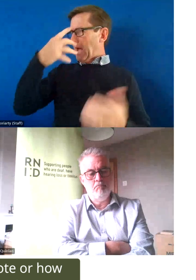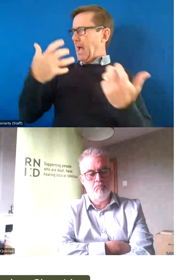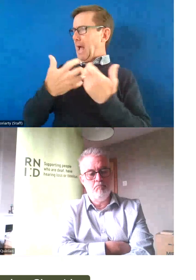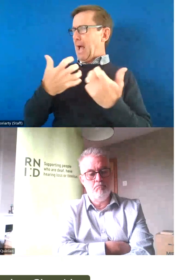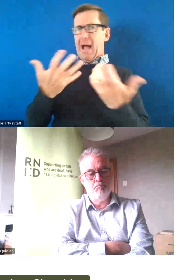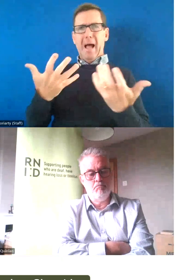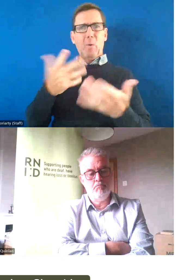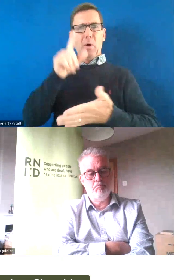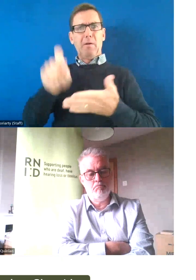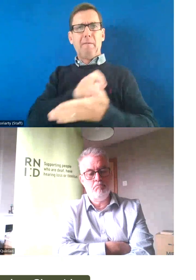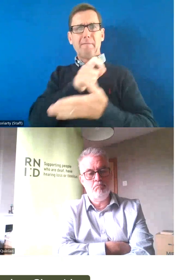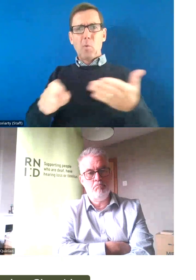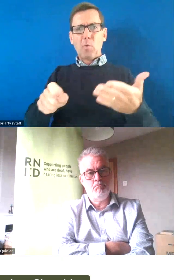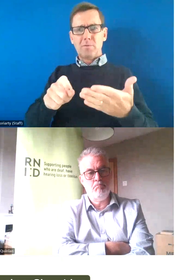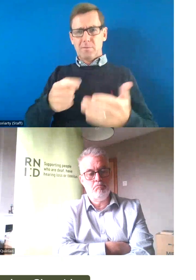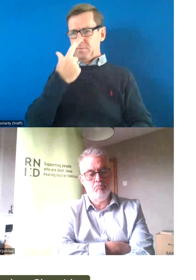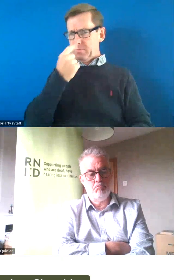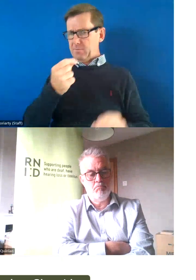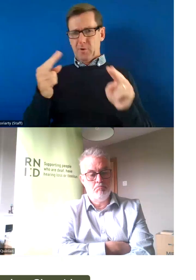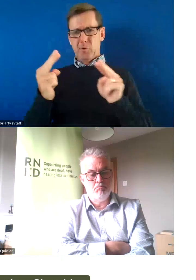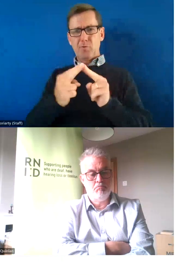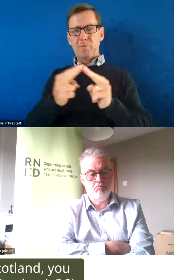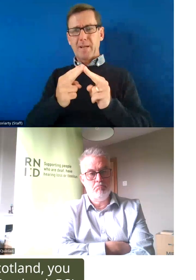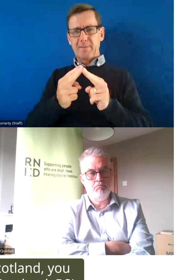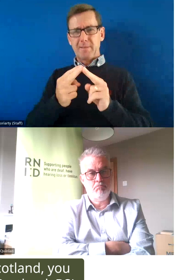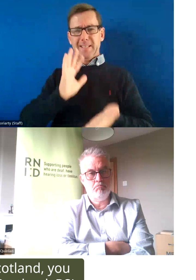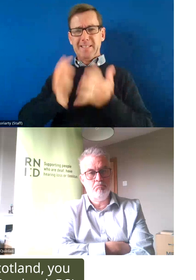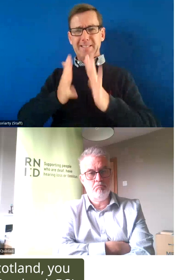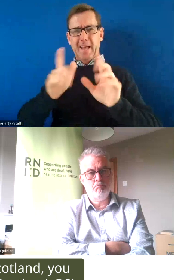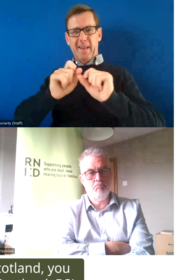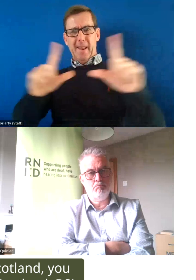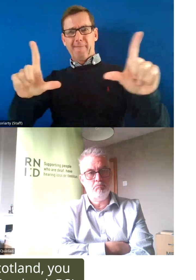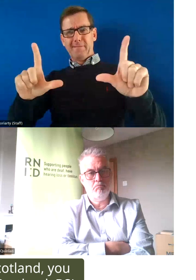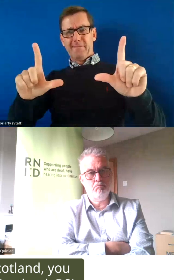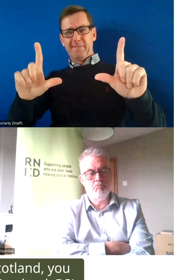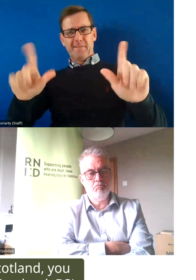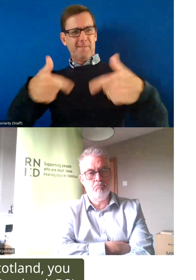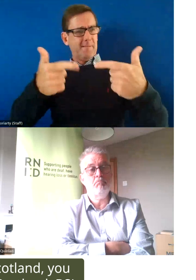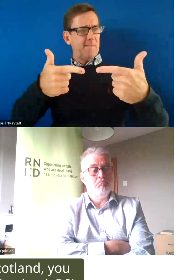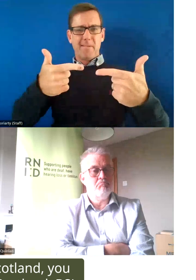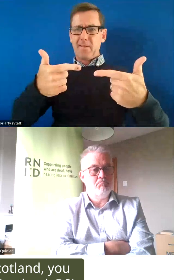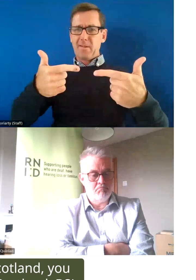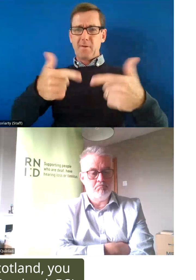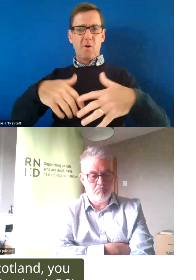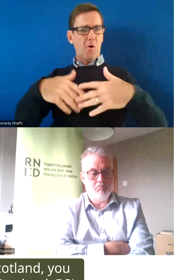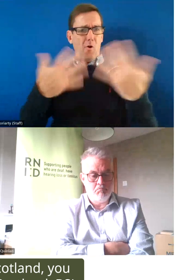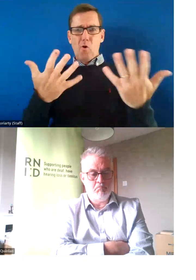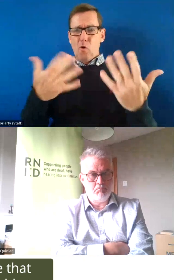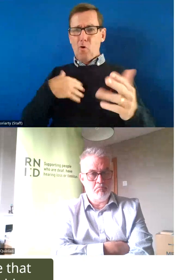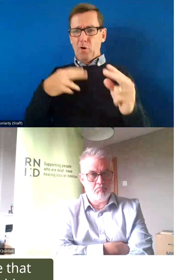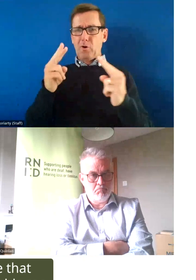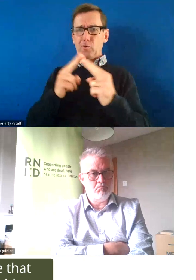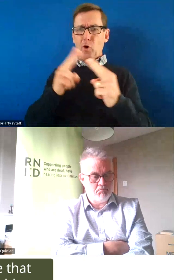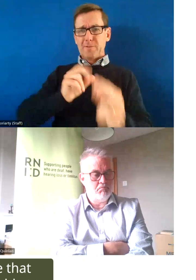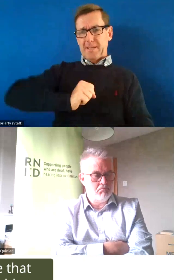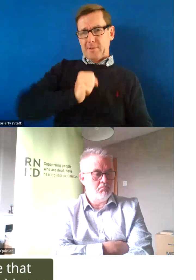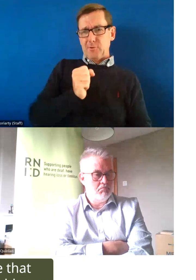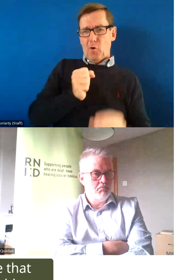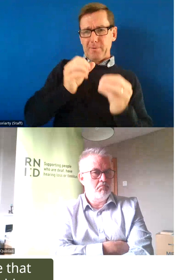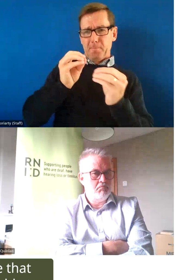or proxy, you can contact us using SignLive. Or if you live in Scotland, you can use a Contact Scotland BSL. So we have